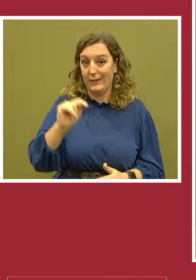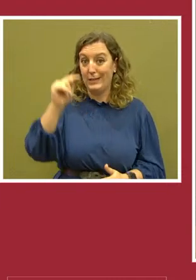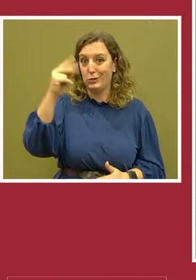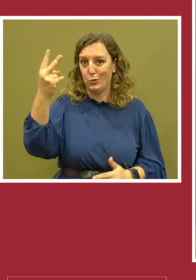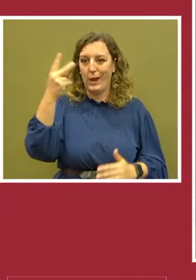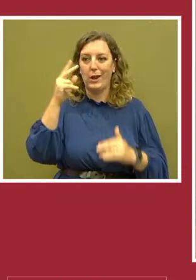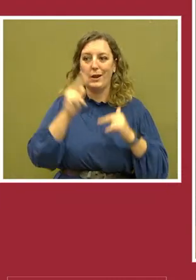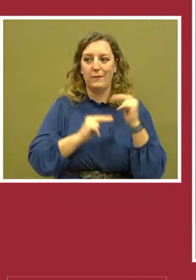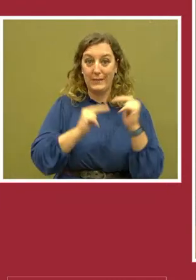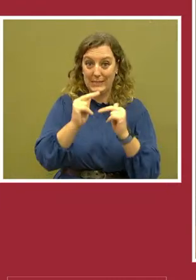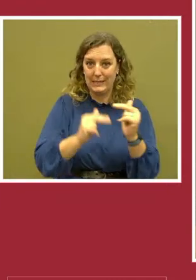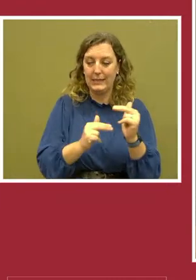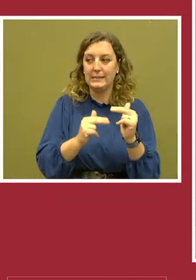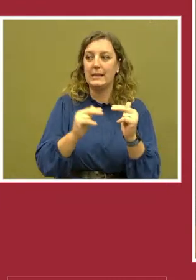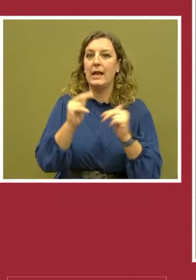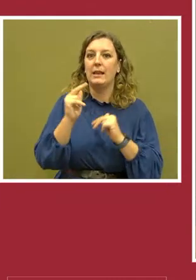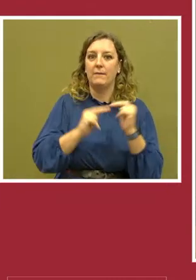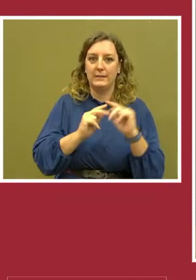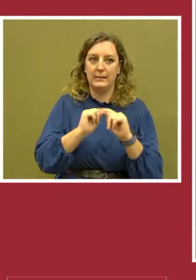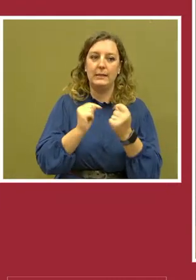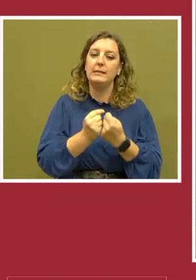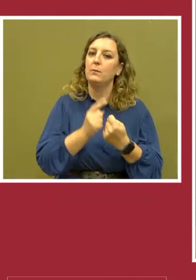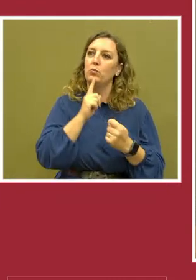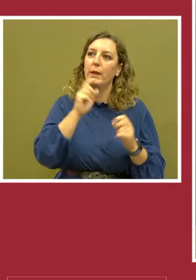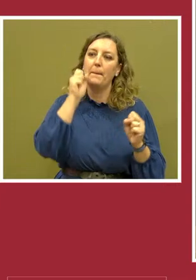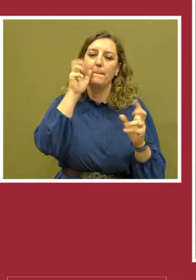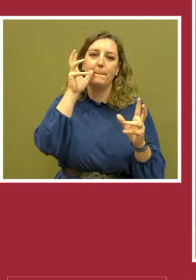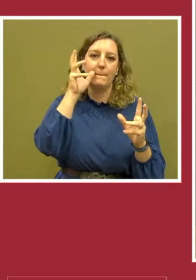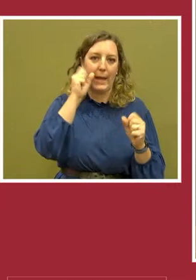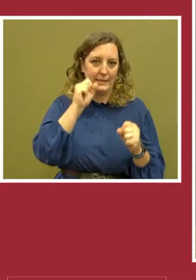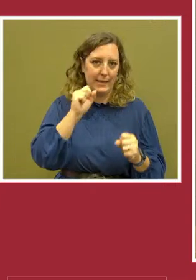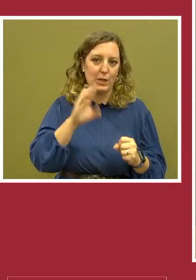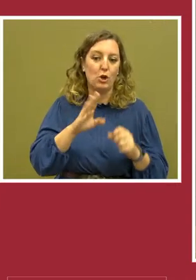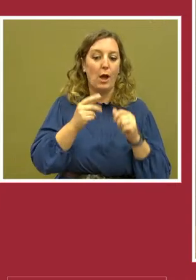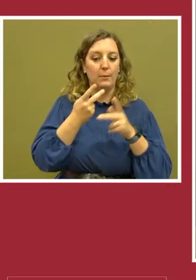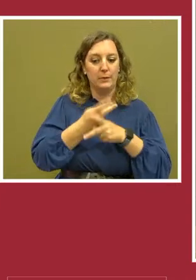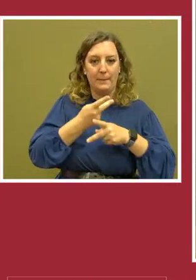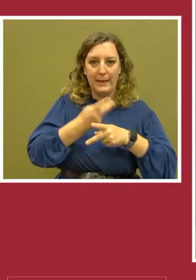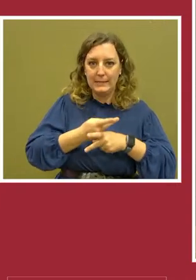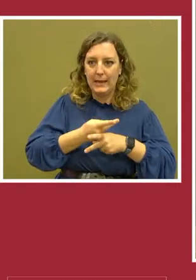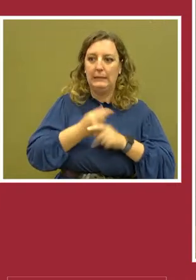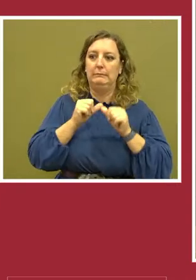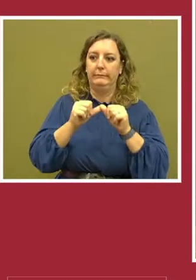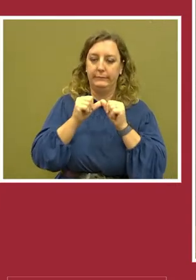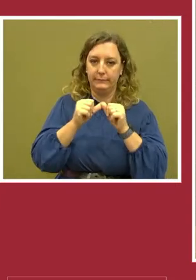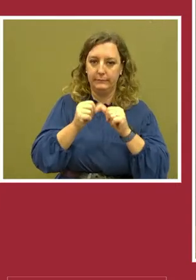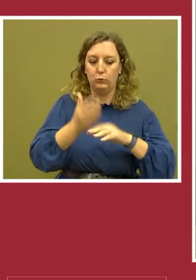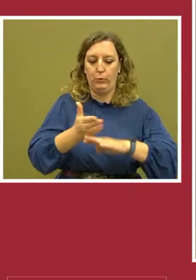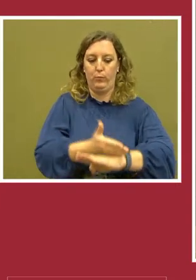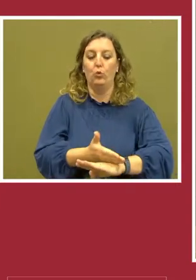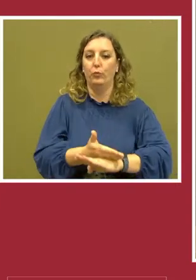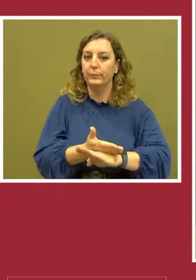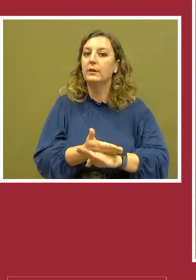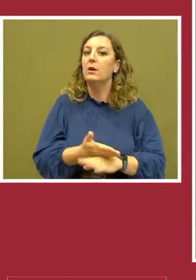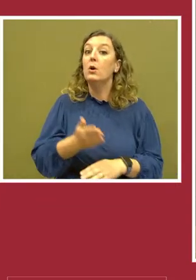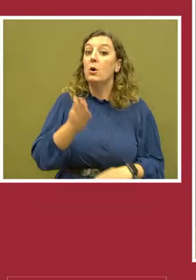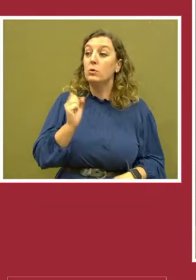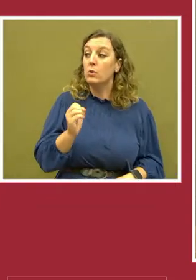facilities, and our facilities team has done an amazing job of maintaining and continuing to improve. And